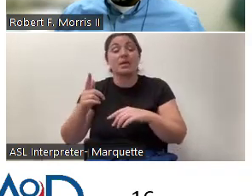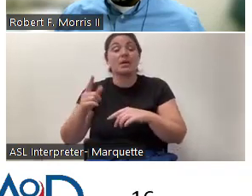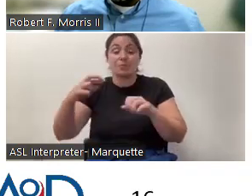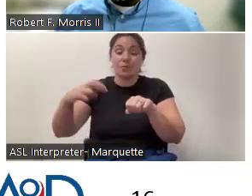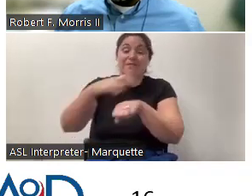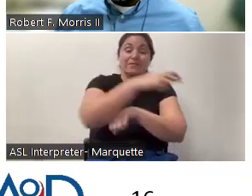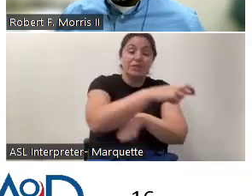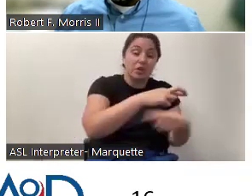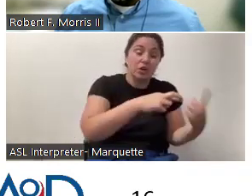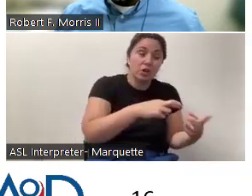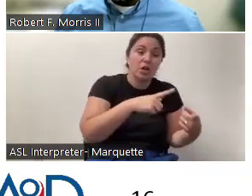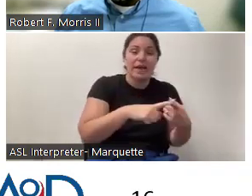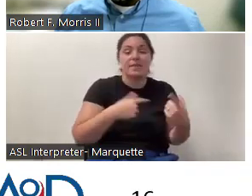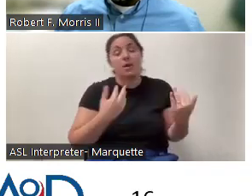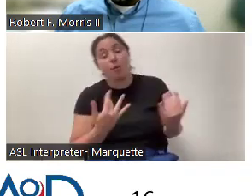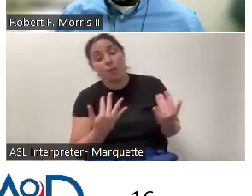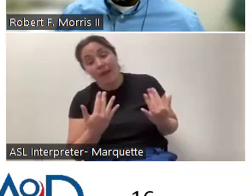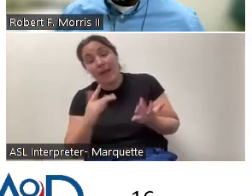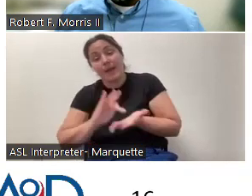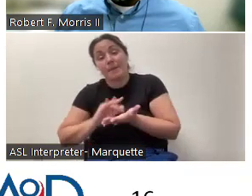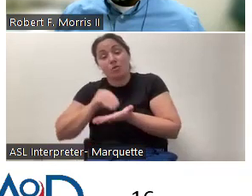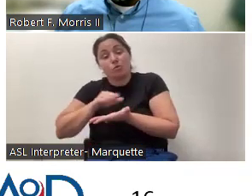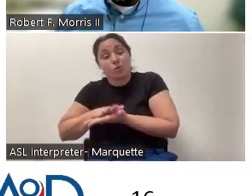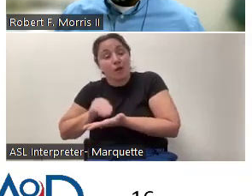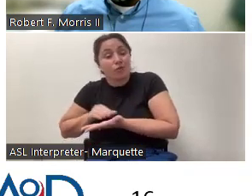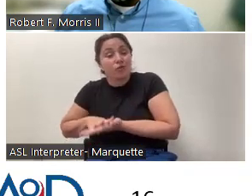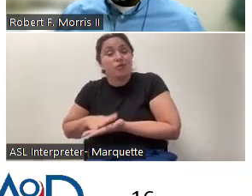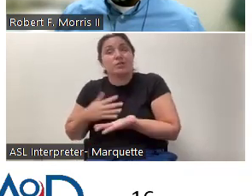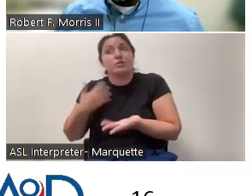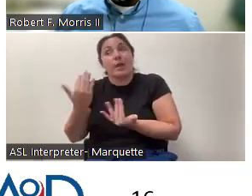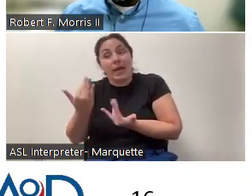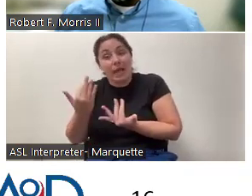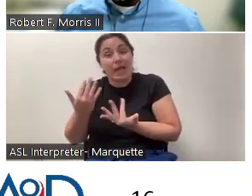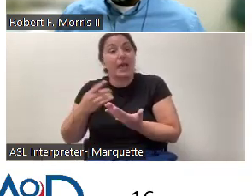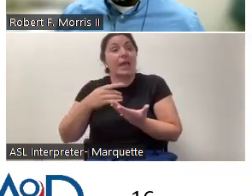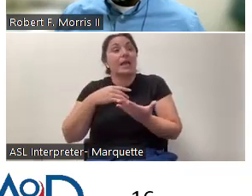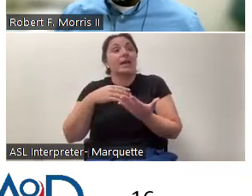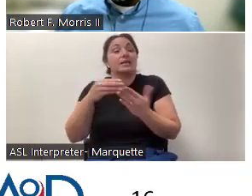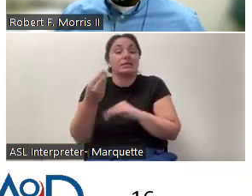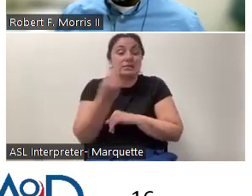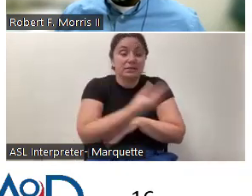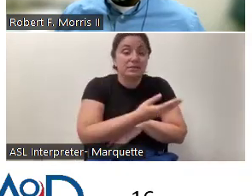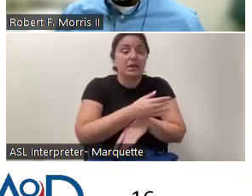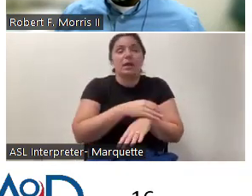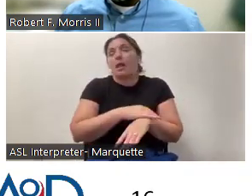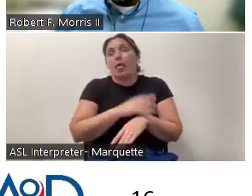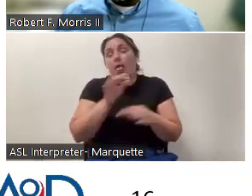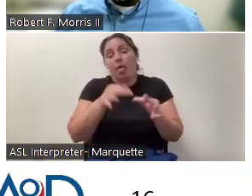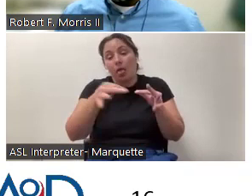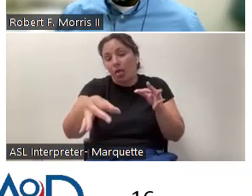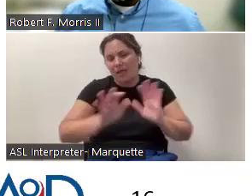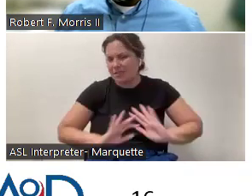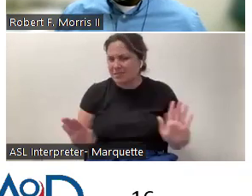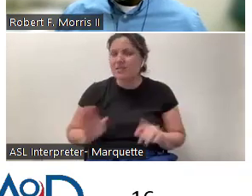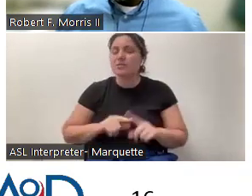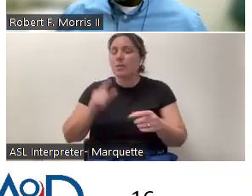for them to receive medical records from their doctor. So certain things like that, I want to ensure people are